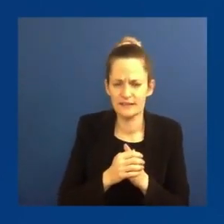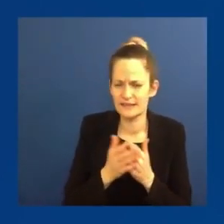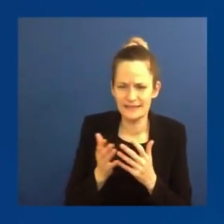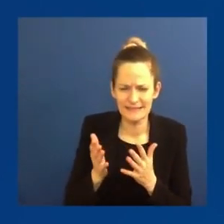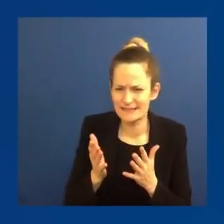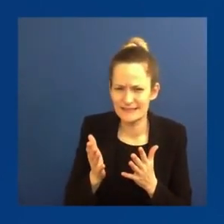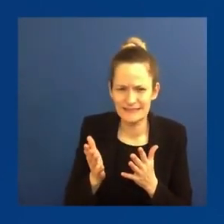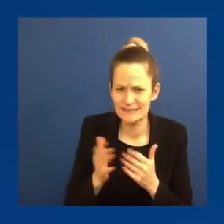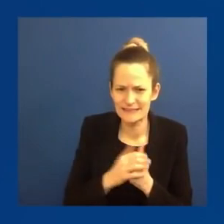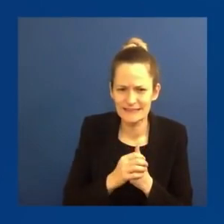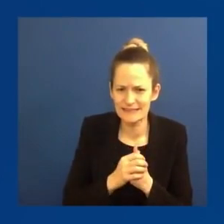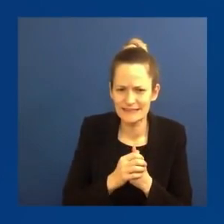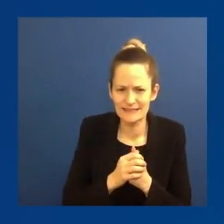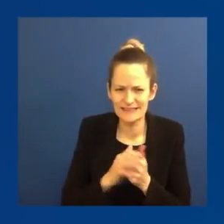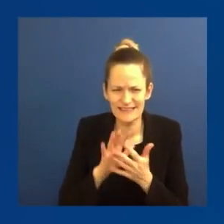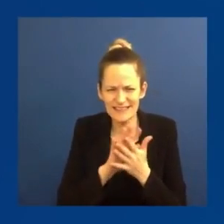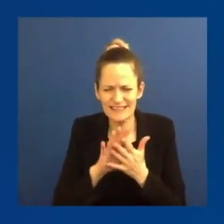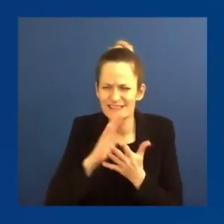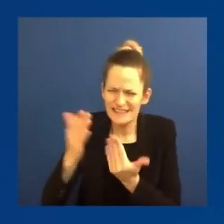Try again.